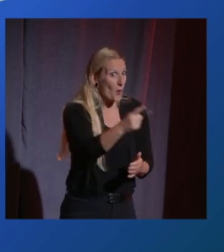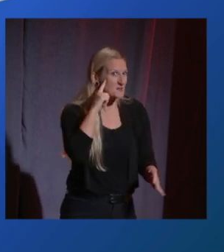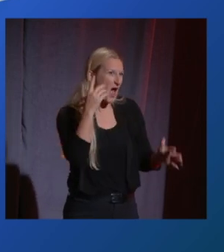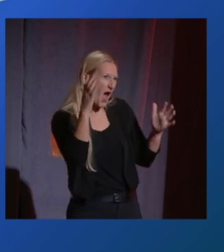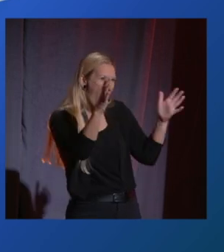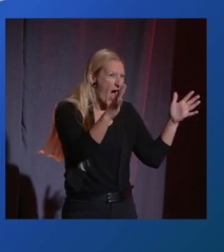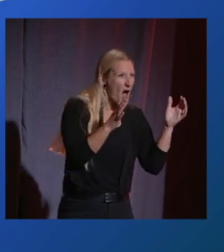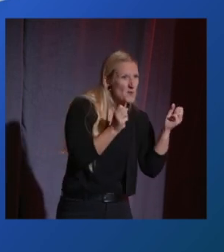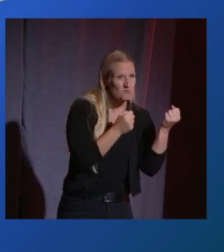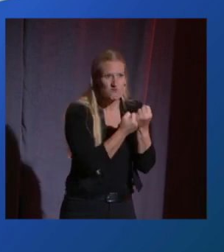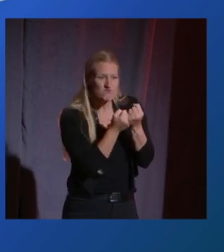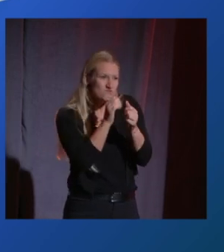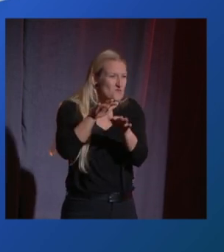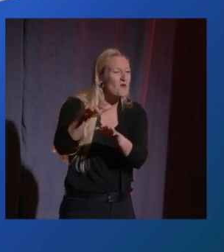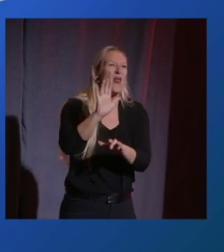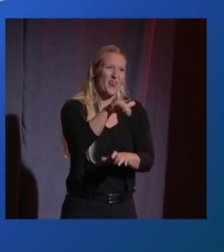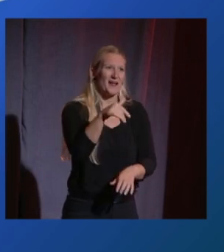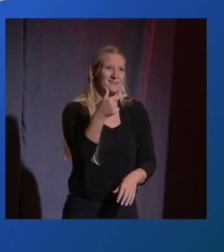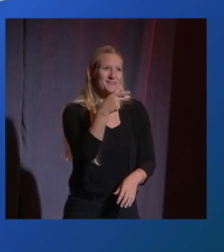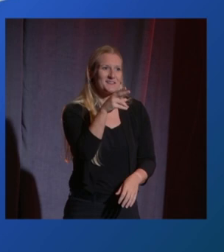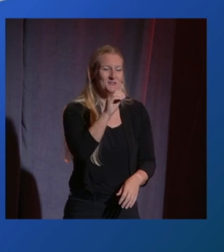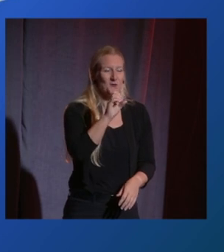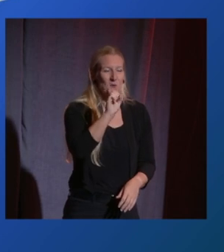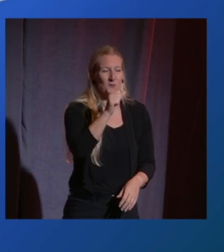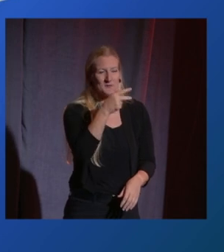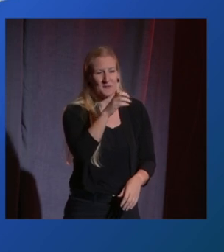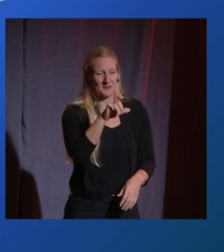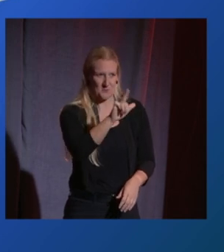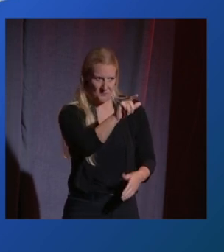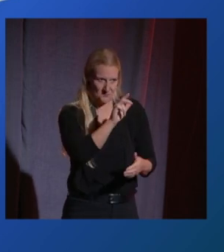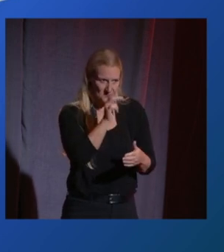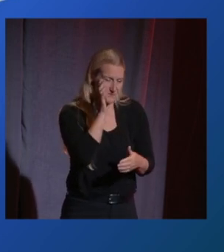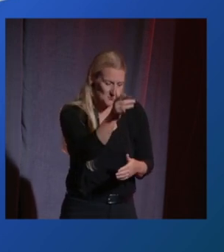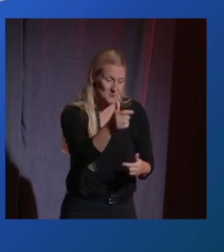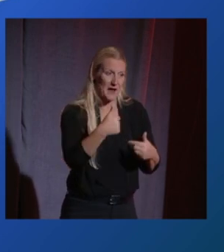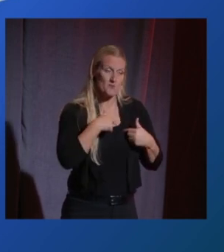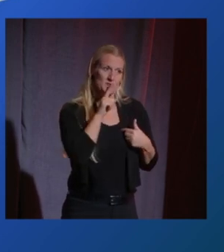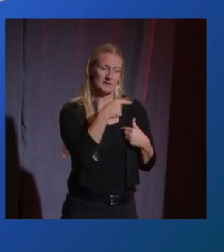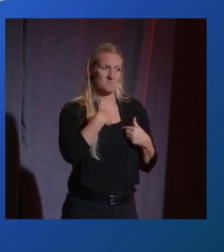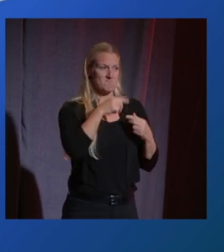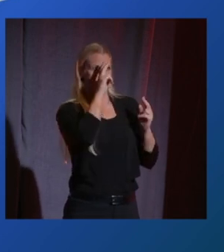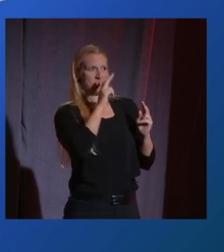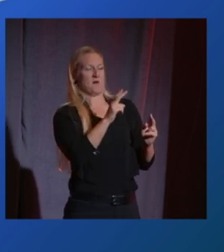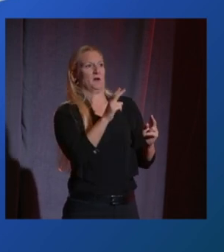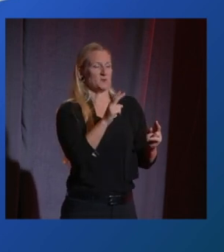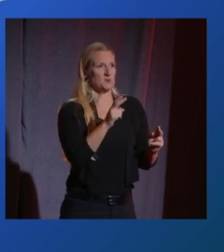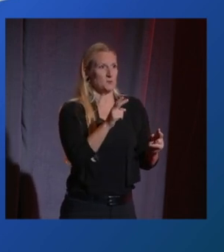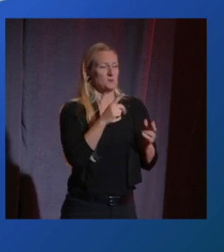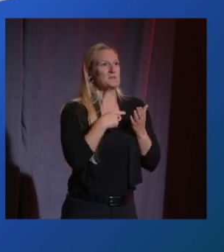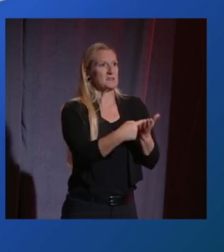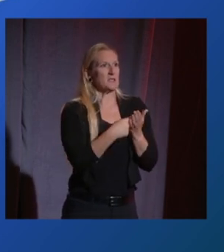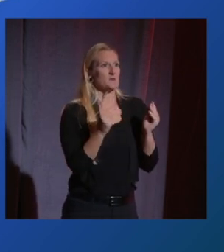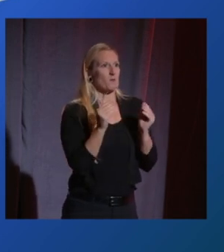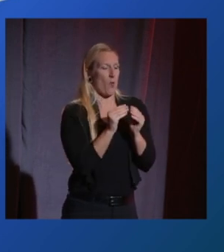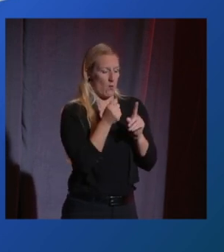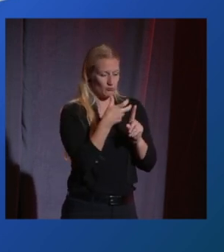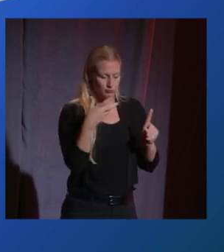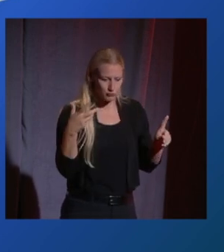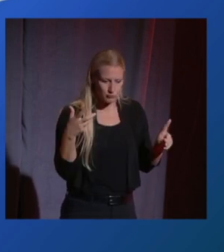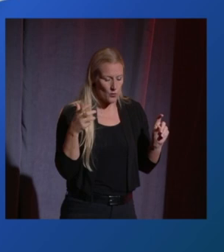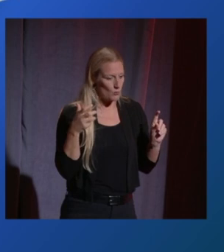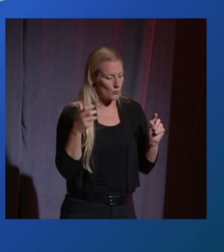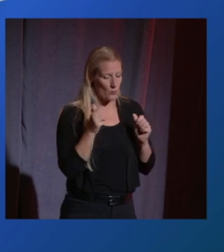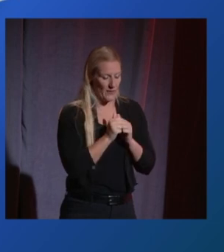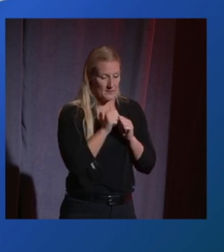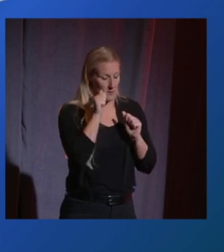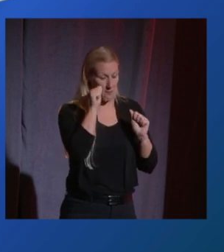geospatial and I'm very honored to talk about the future of geospatial with some amazing leaders